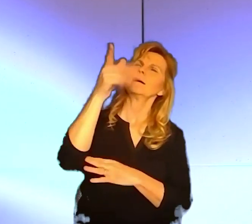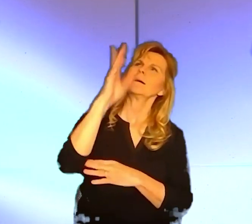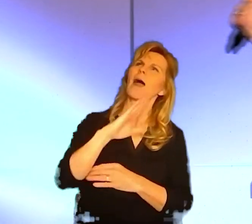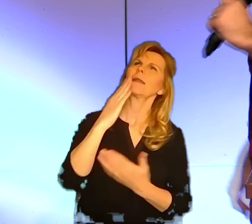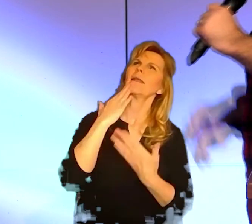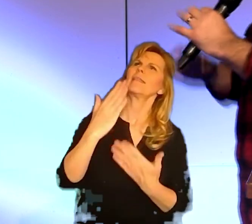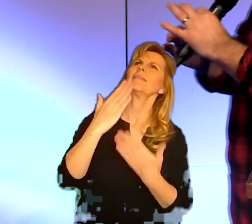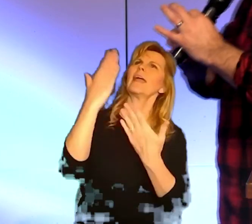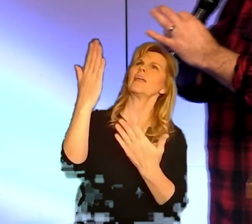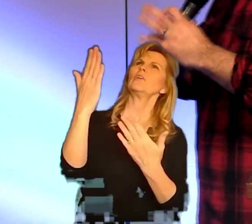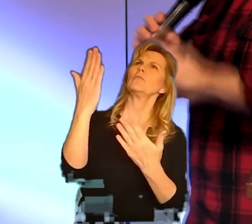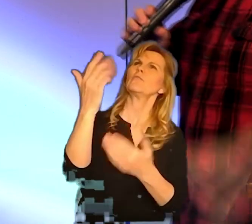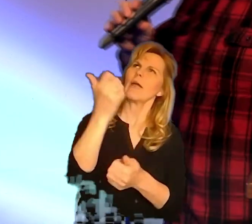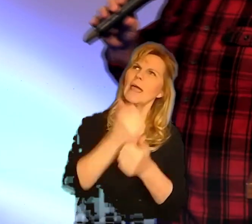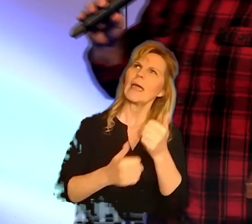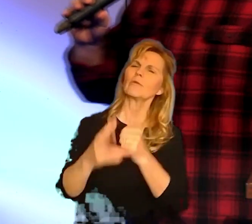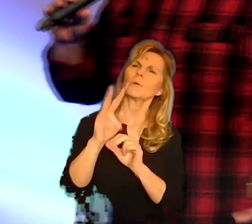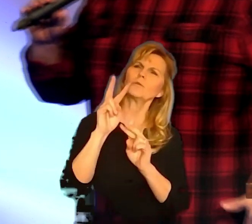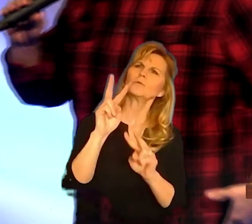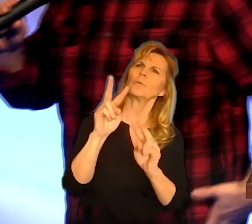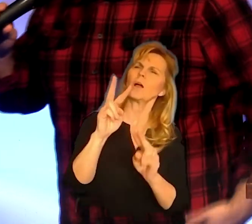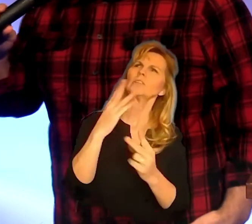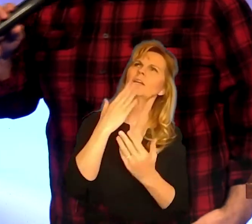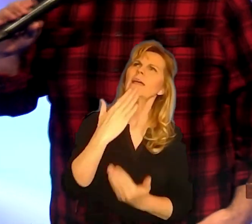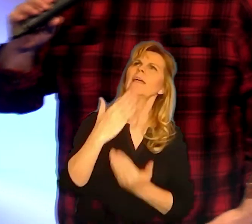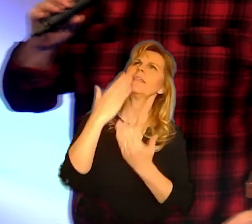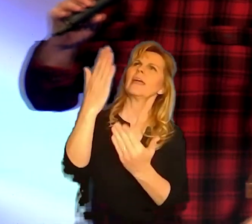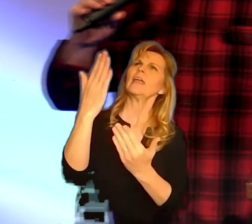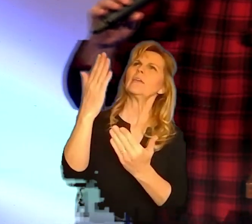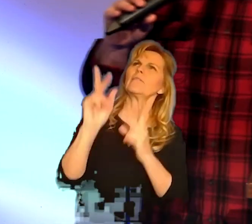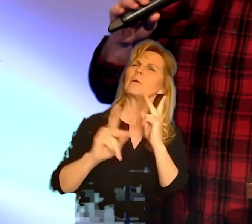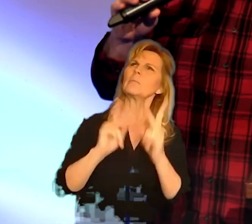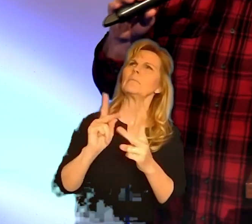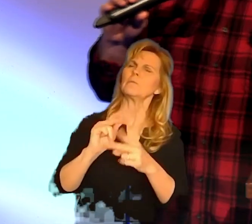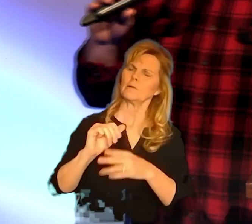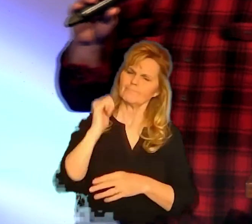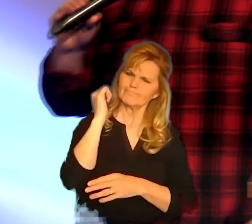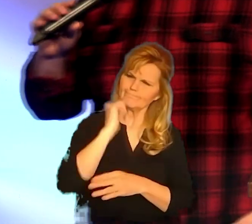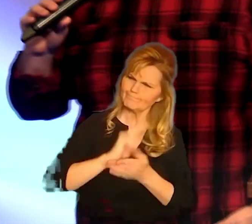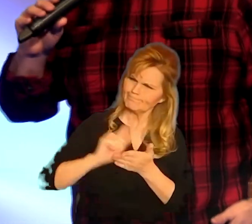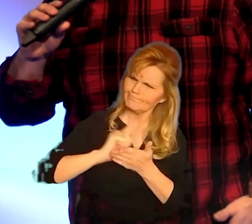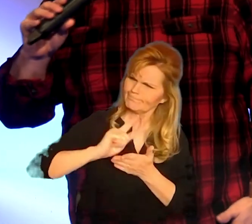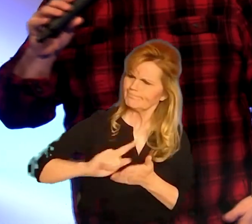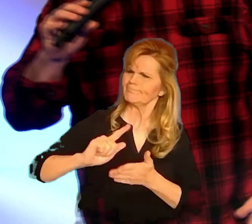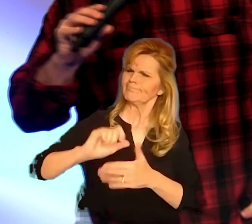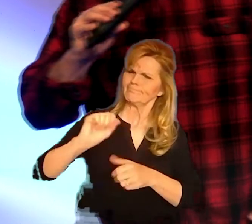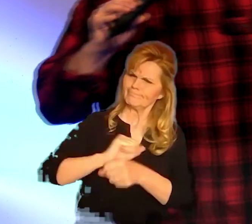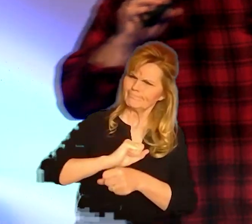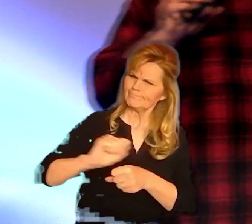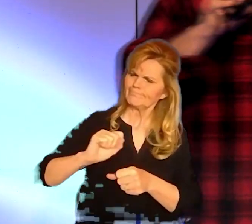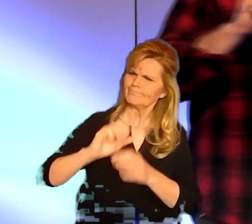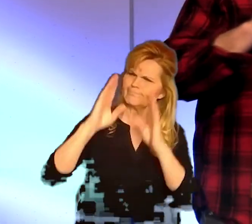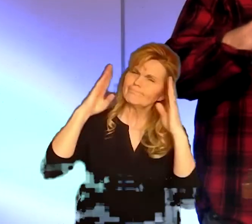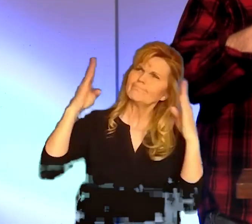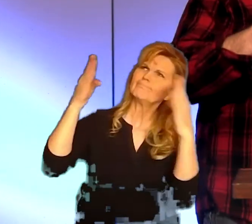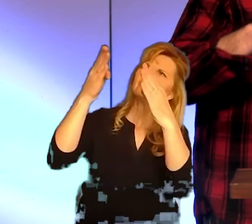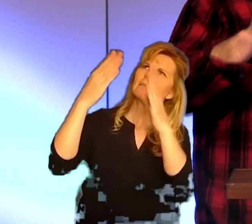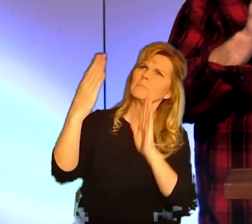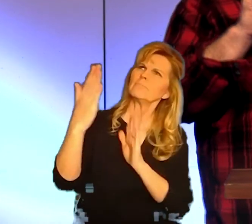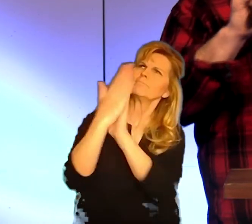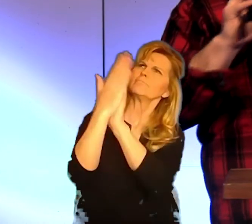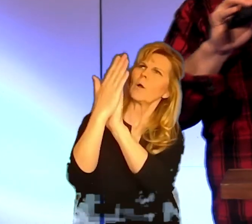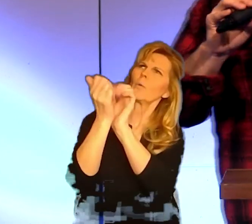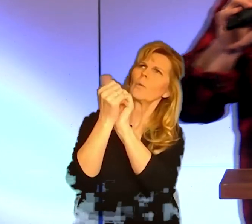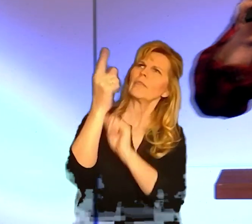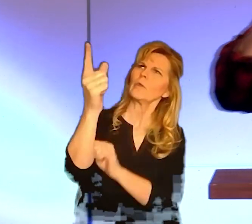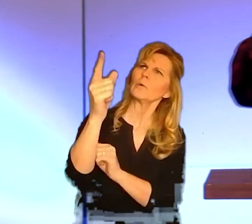Thank you for everyone that's tuning in. Thank you, Lord, for the discipline that they are practicing in this season to be close to you, to listen